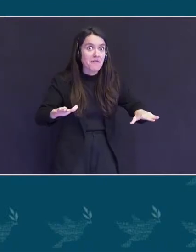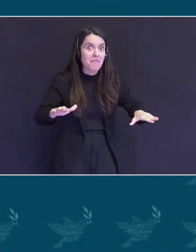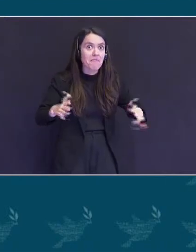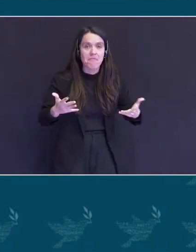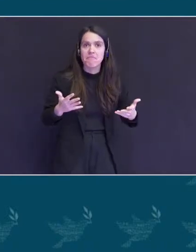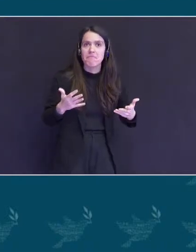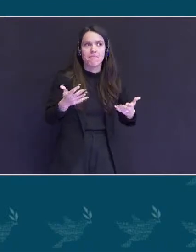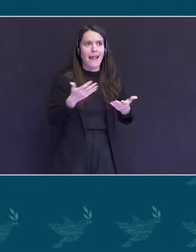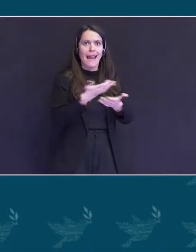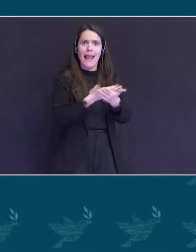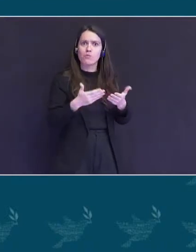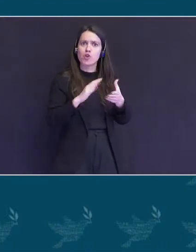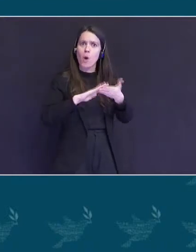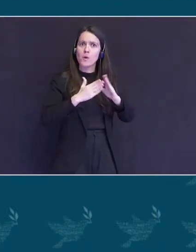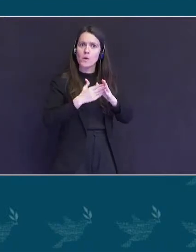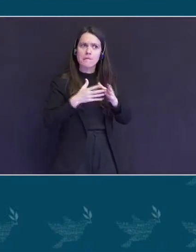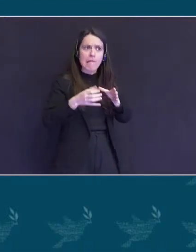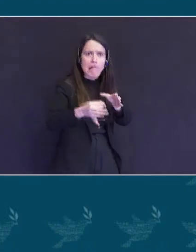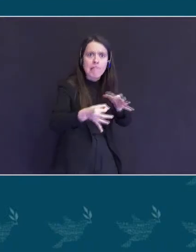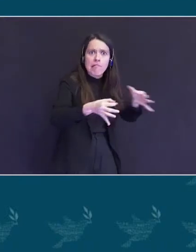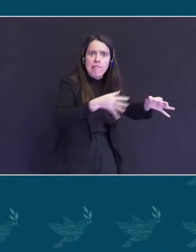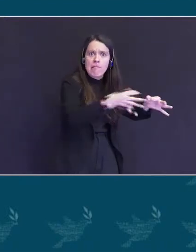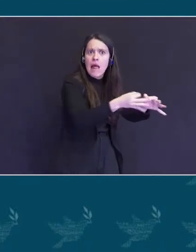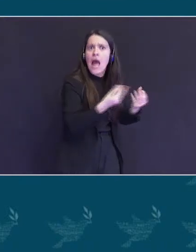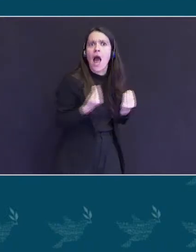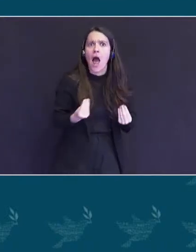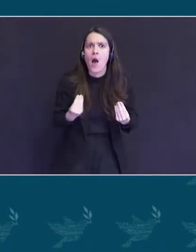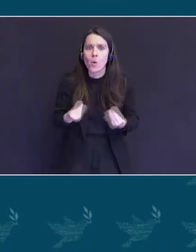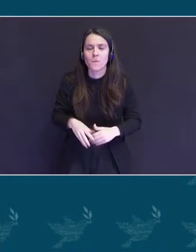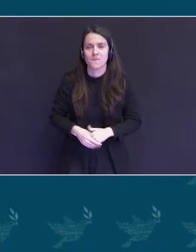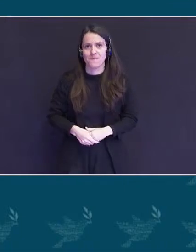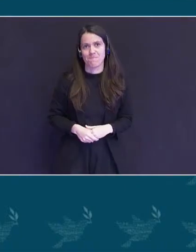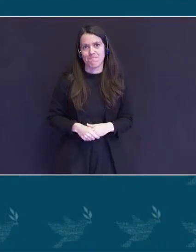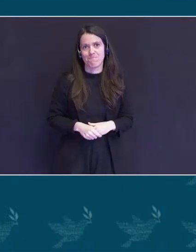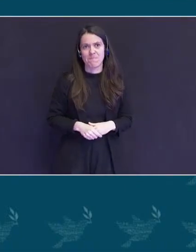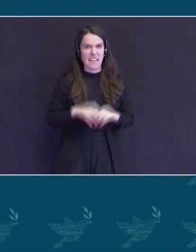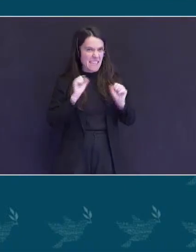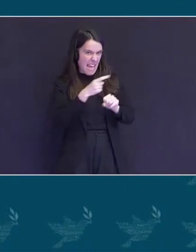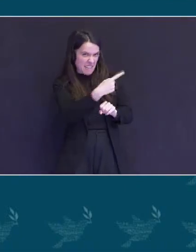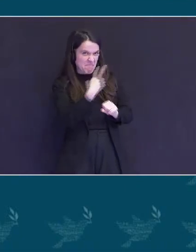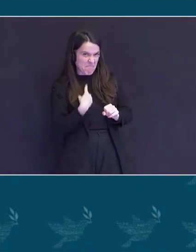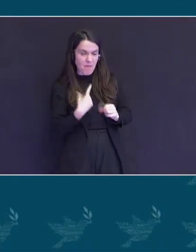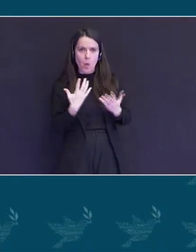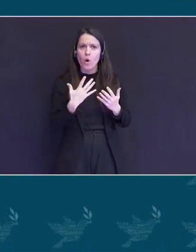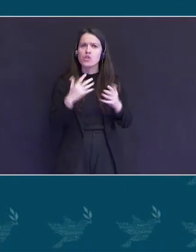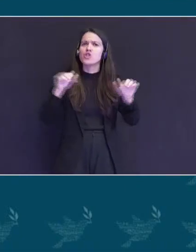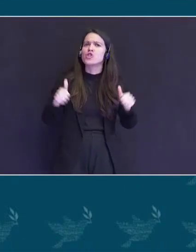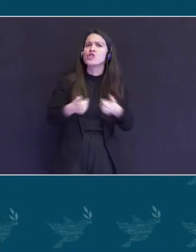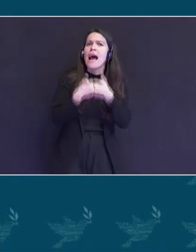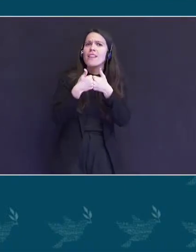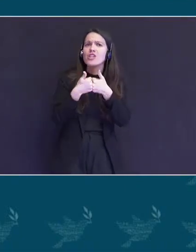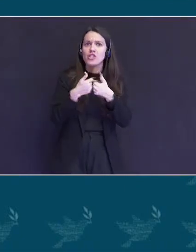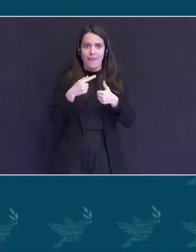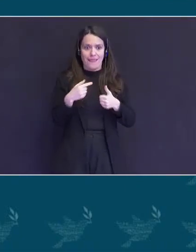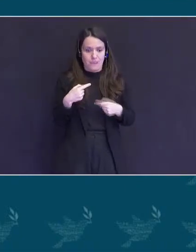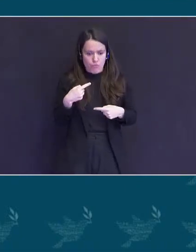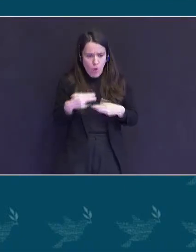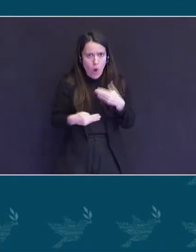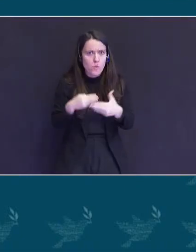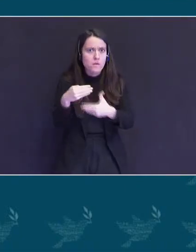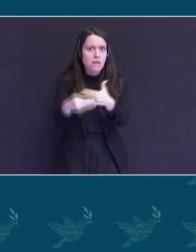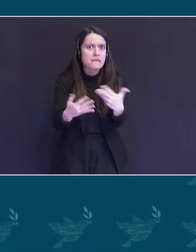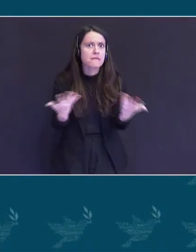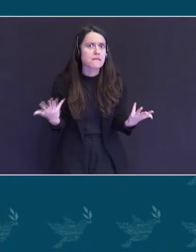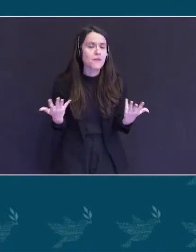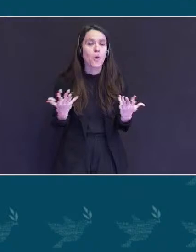language communities? Could you also share the main challenges encountered in this process and the